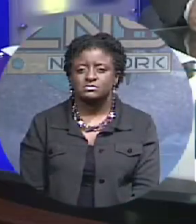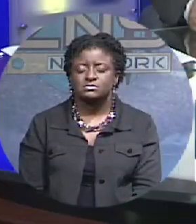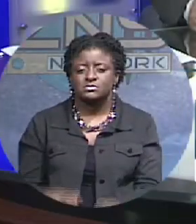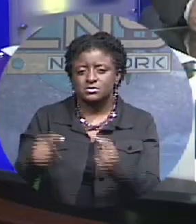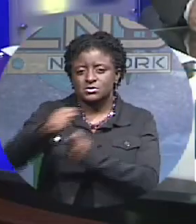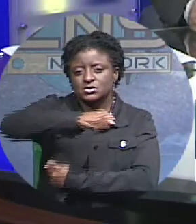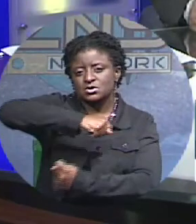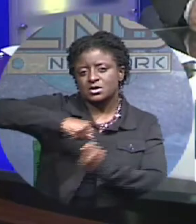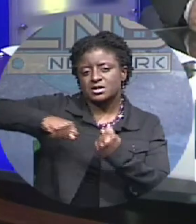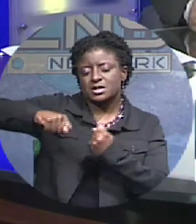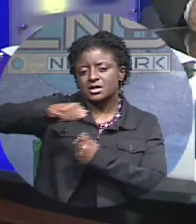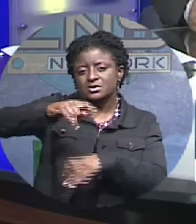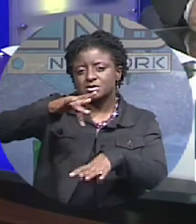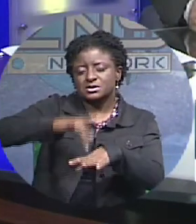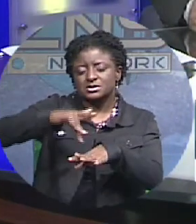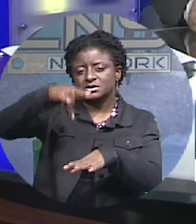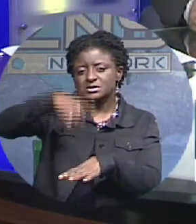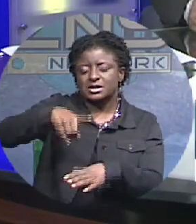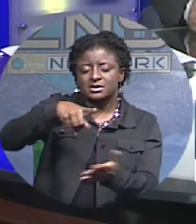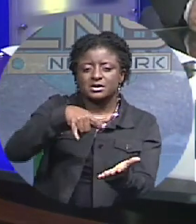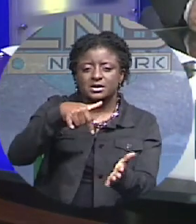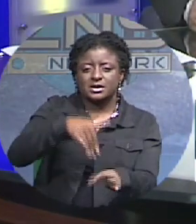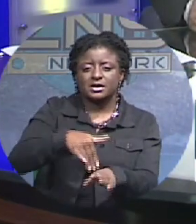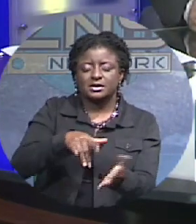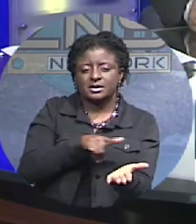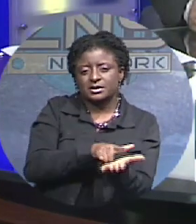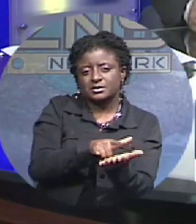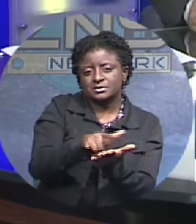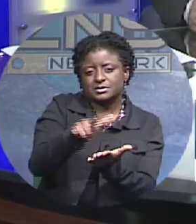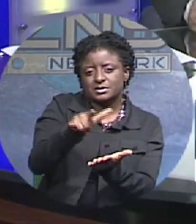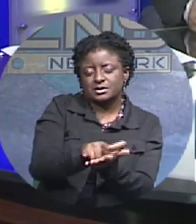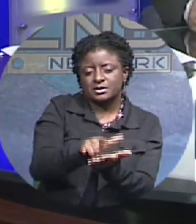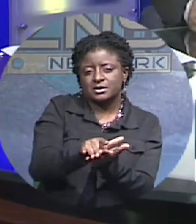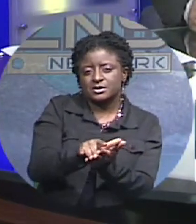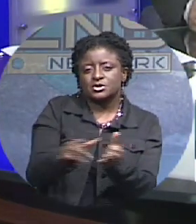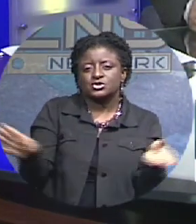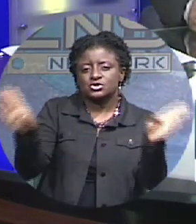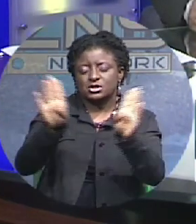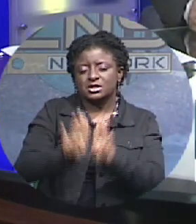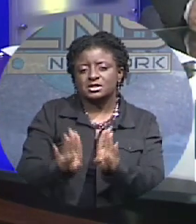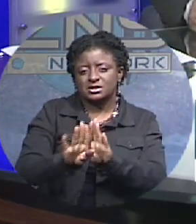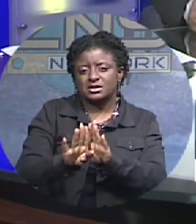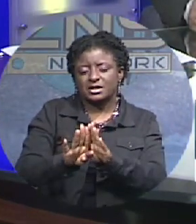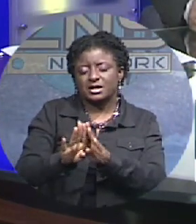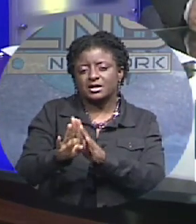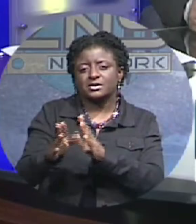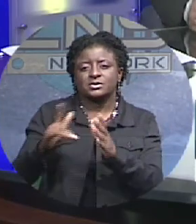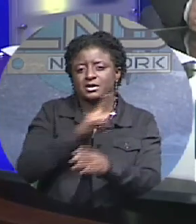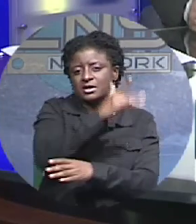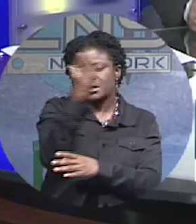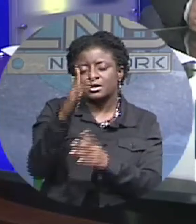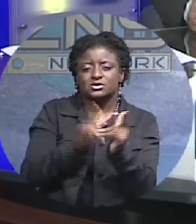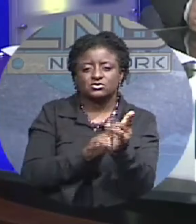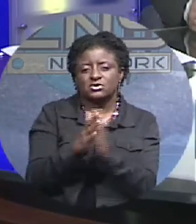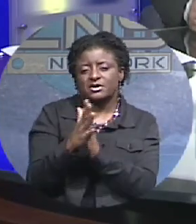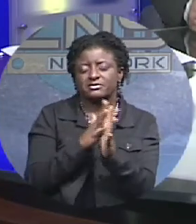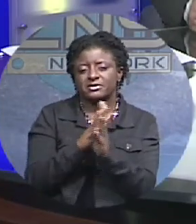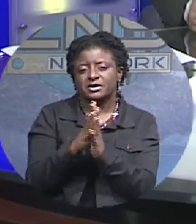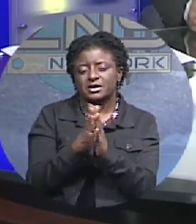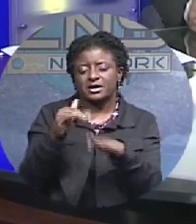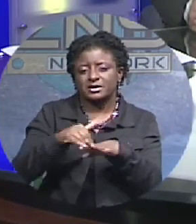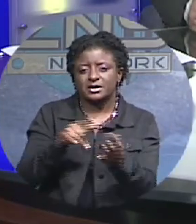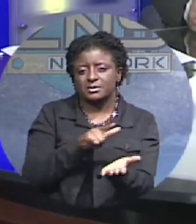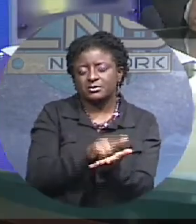A tornado touches down at LPIA, shutting down inbound and outbound traffic to the airport. Good night, everyone. I'm Chris Saunders. I'm